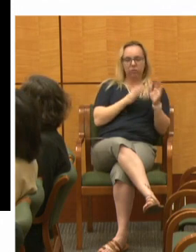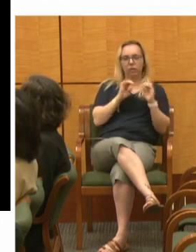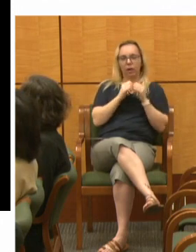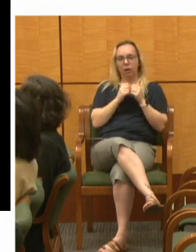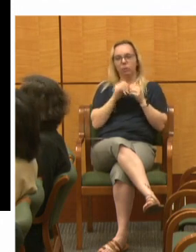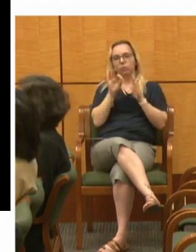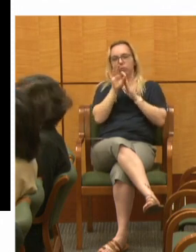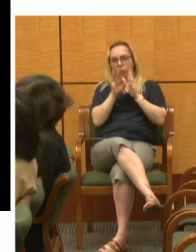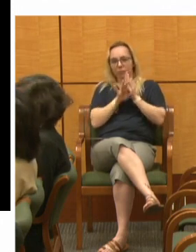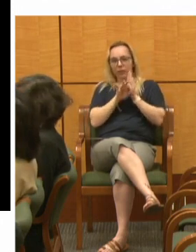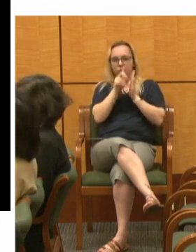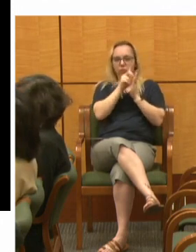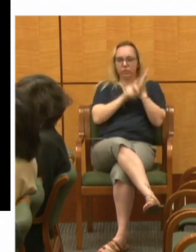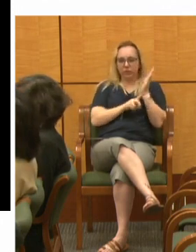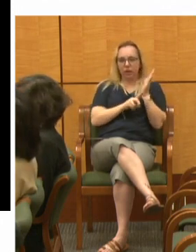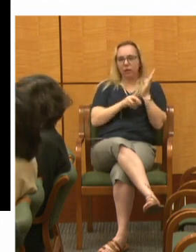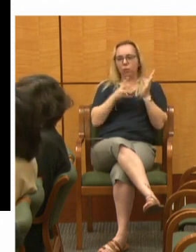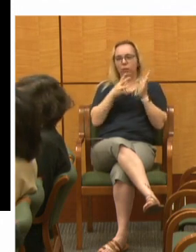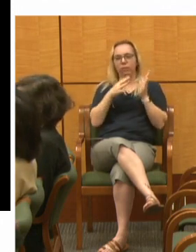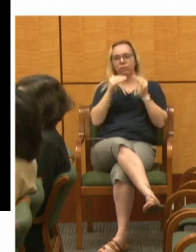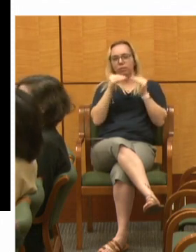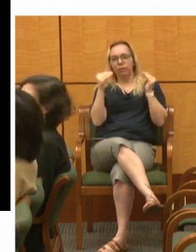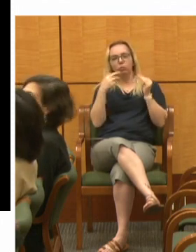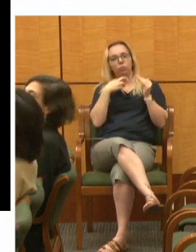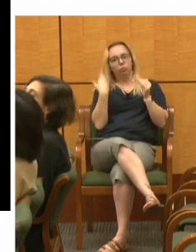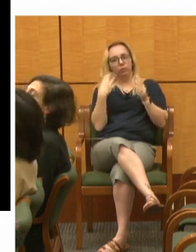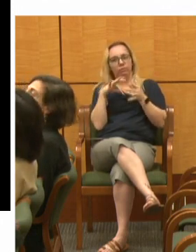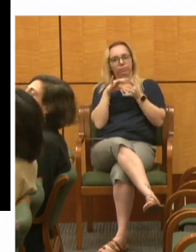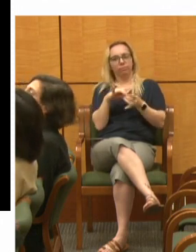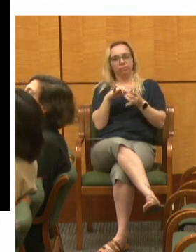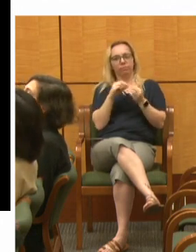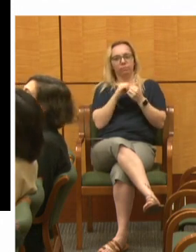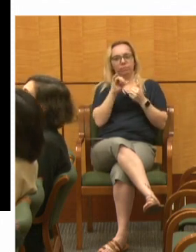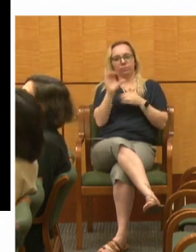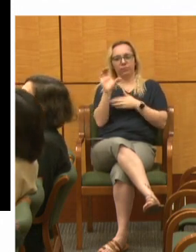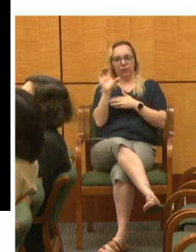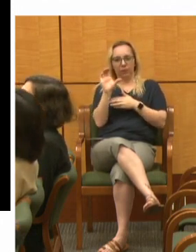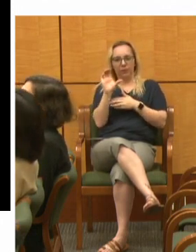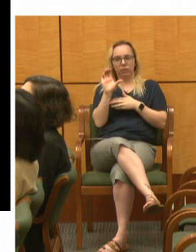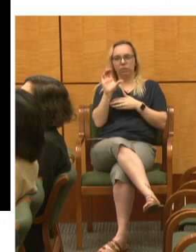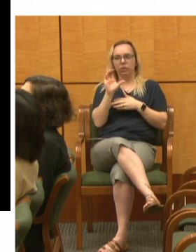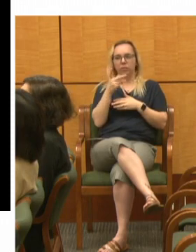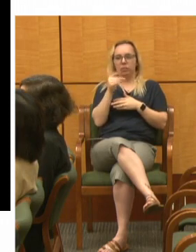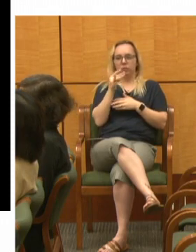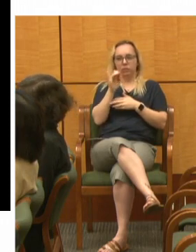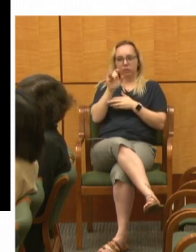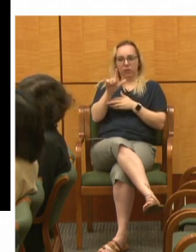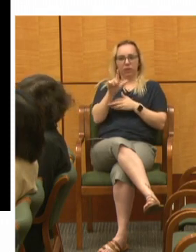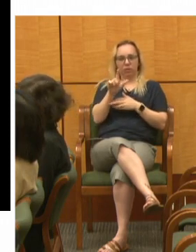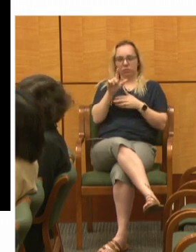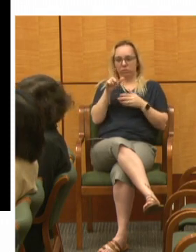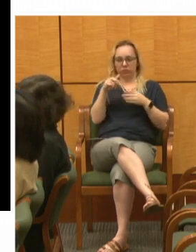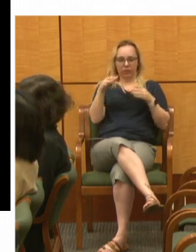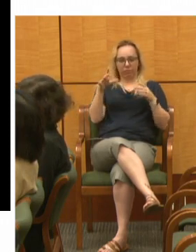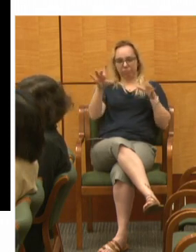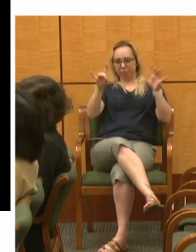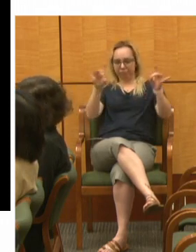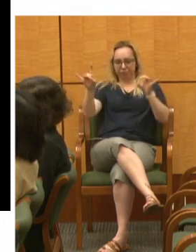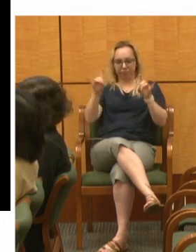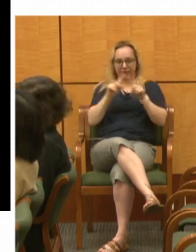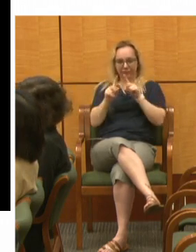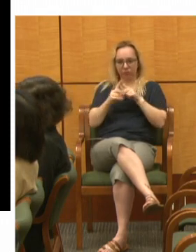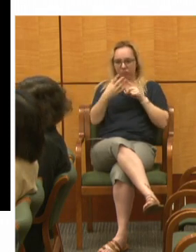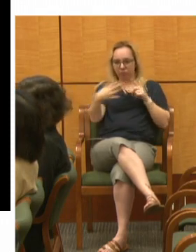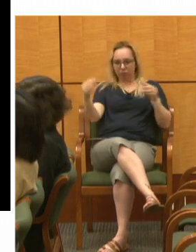designed, the level of risk associated to the compounding personnel as they're putting all of these different ingredients together, the safety and